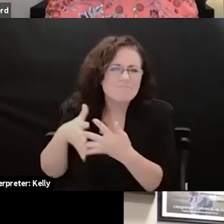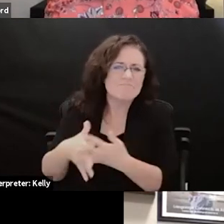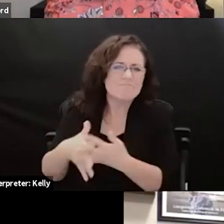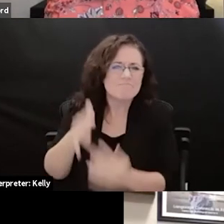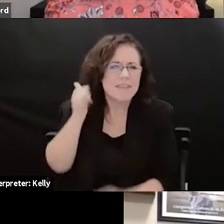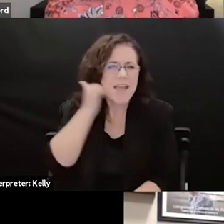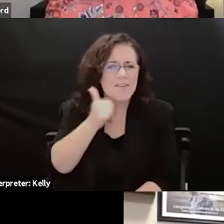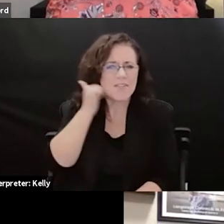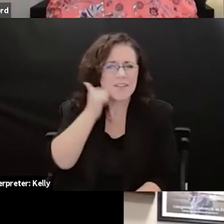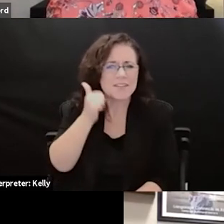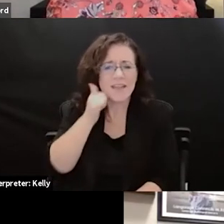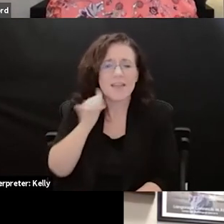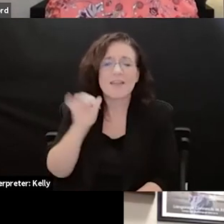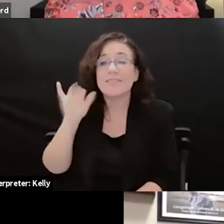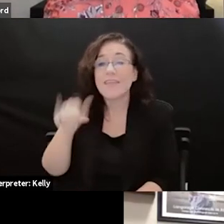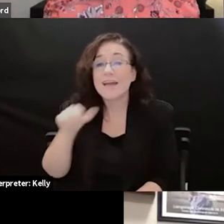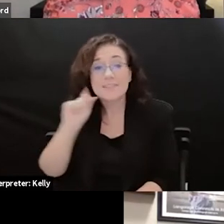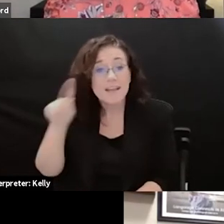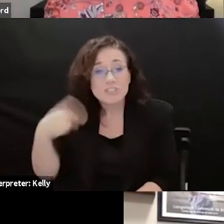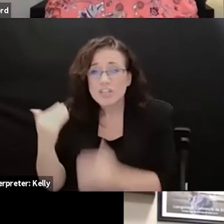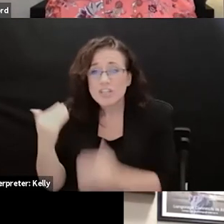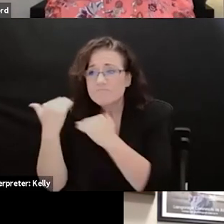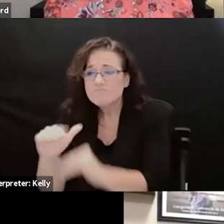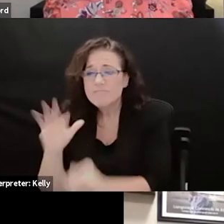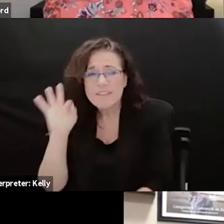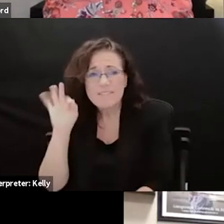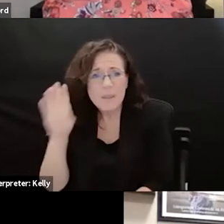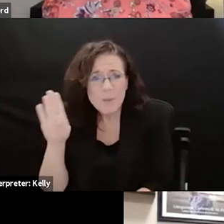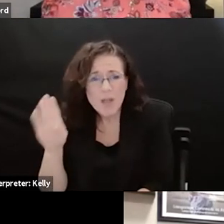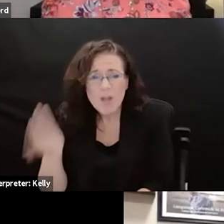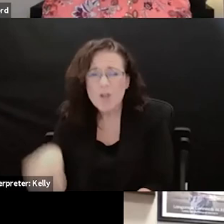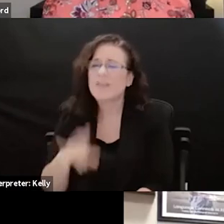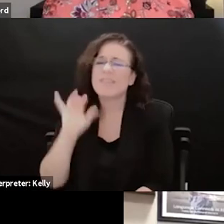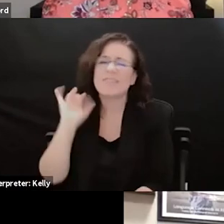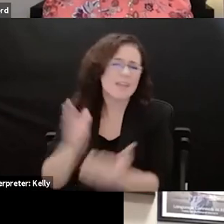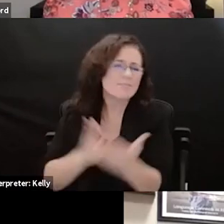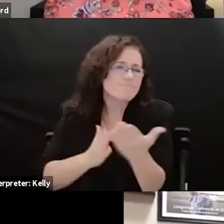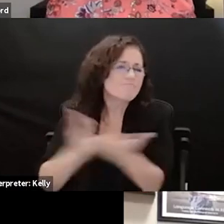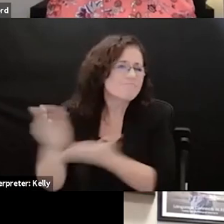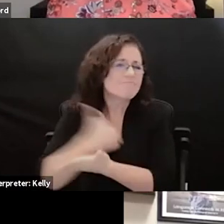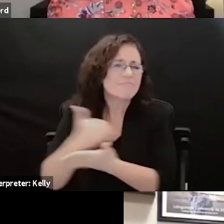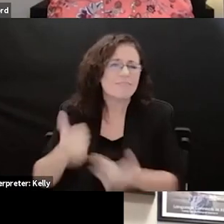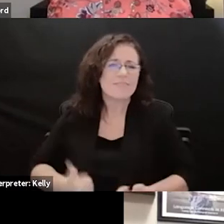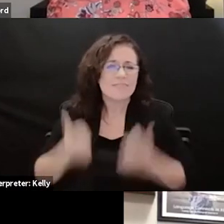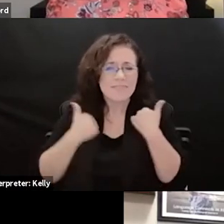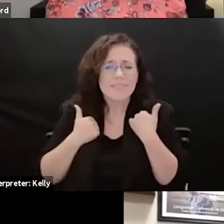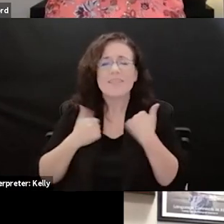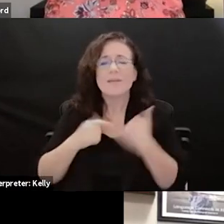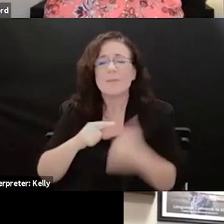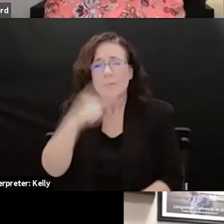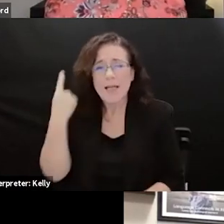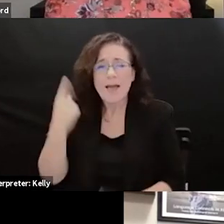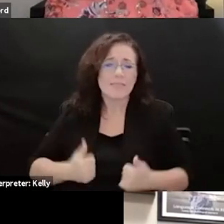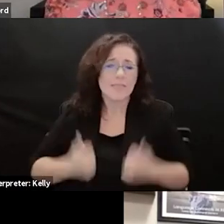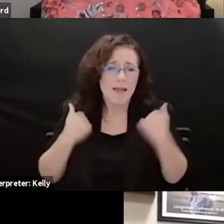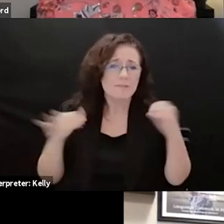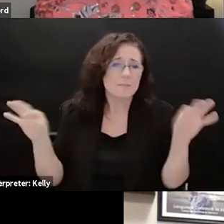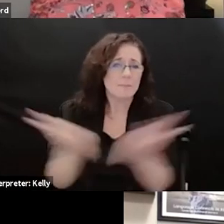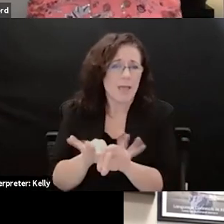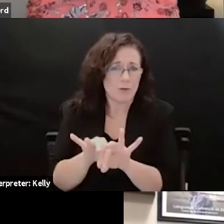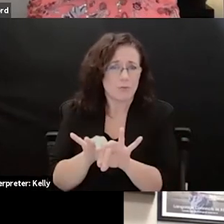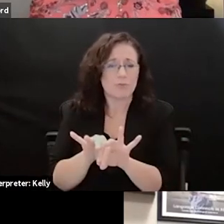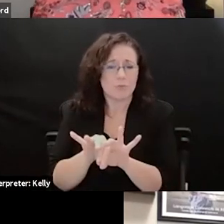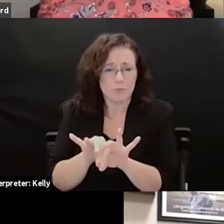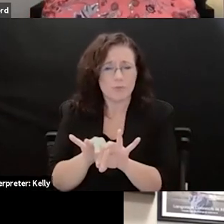in february it's not going to be focused in this week it's going to be a whole throughout the year lives matters let's make sure that we continue to